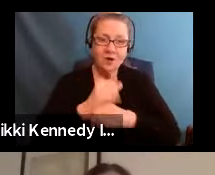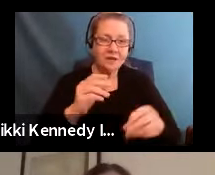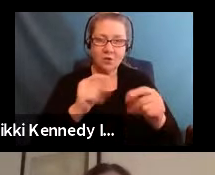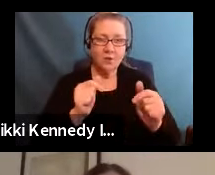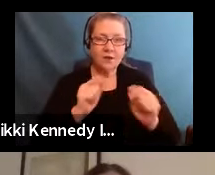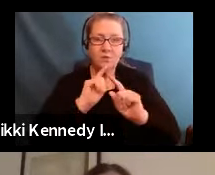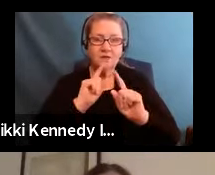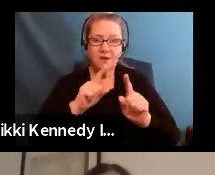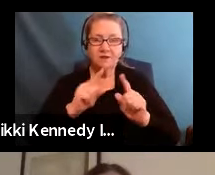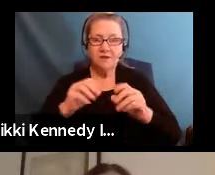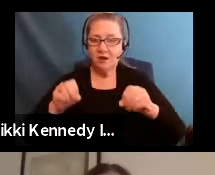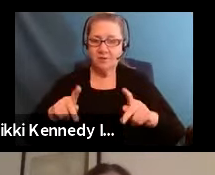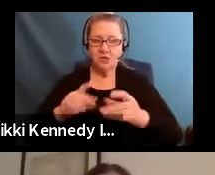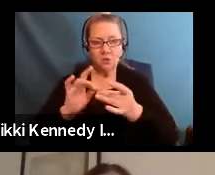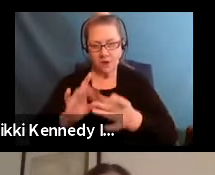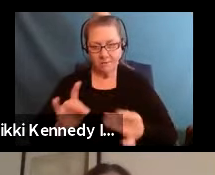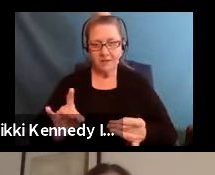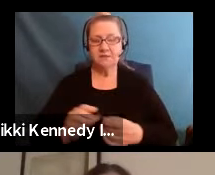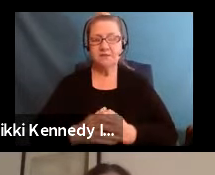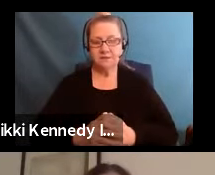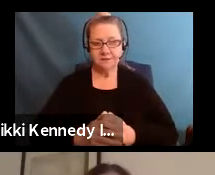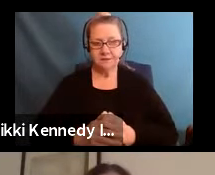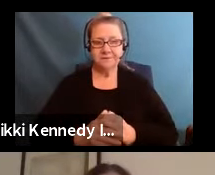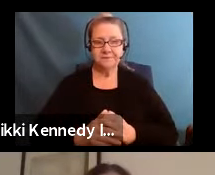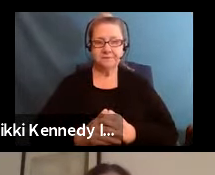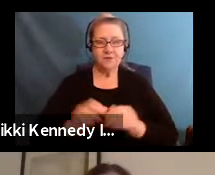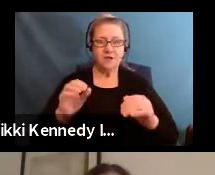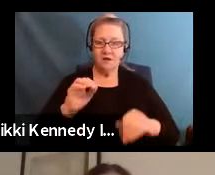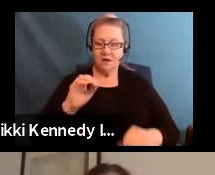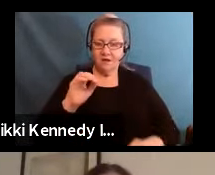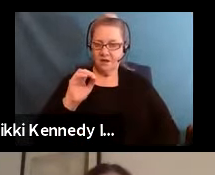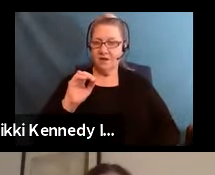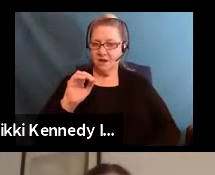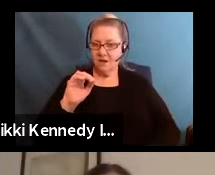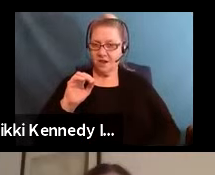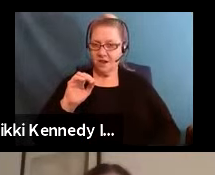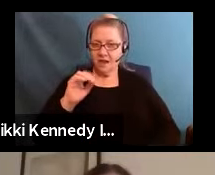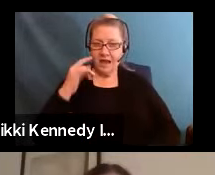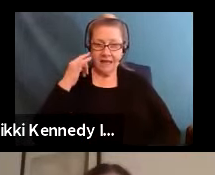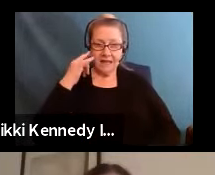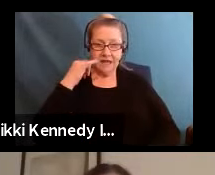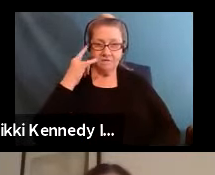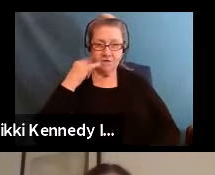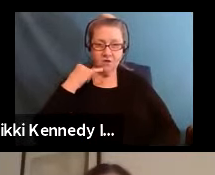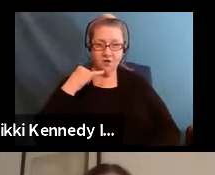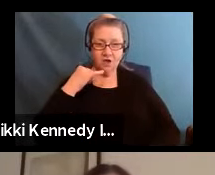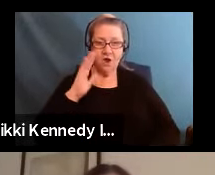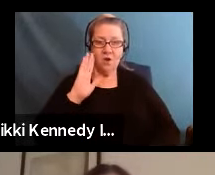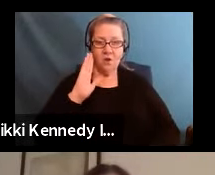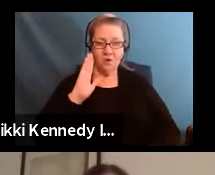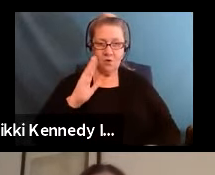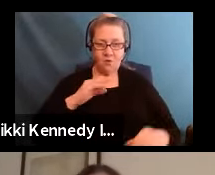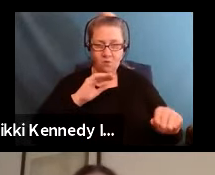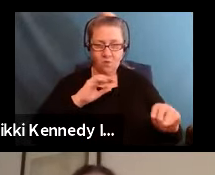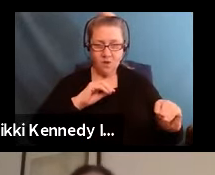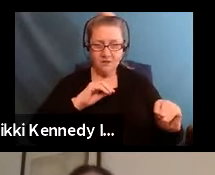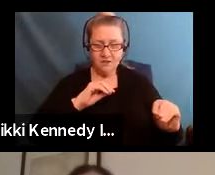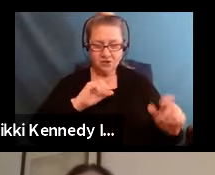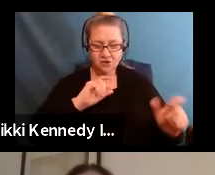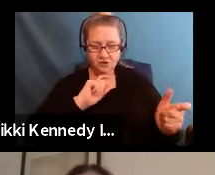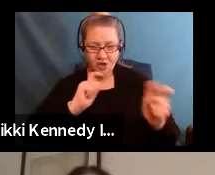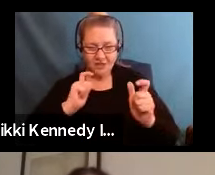comment. It is noteworthy that actually California had actually been moving toward age-based approaches, and